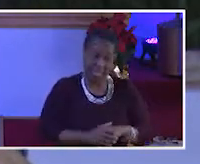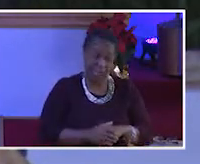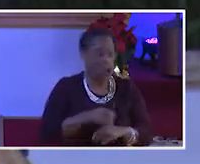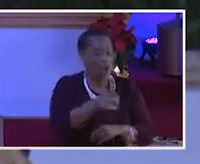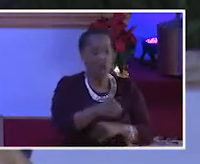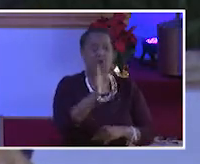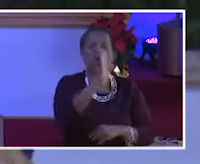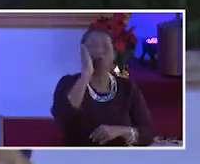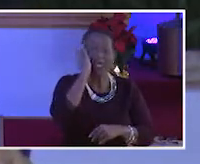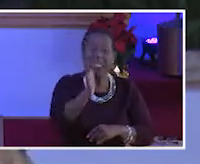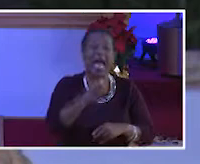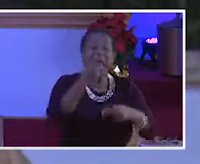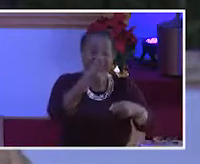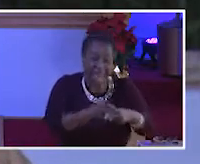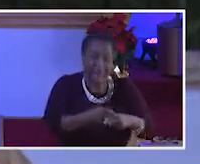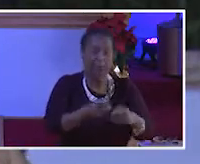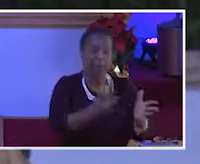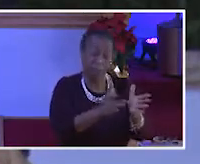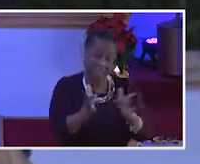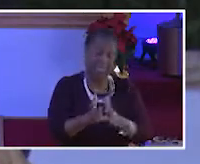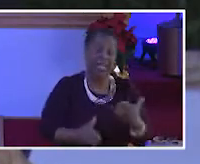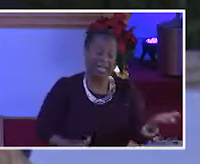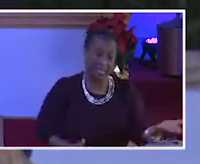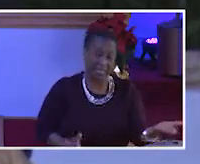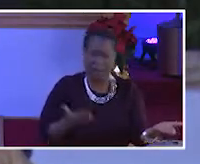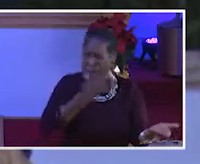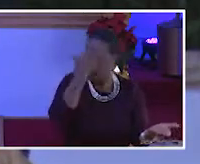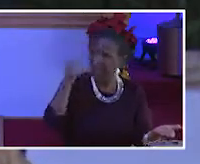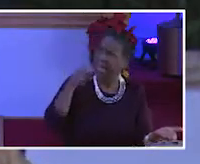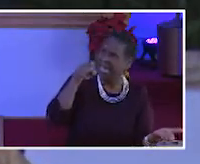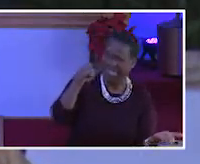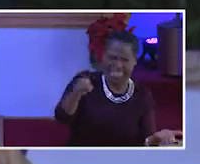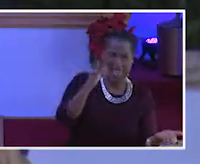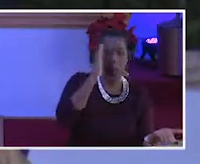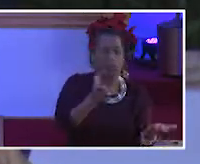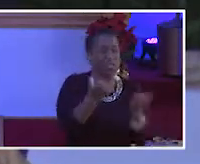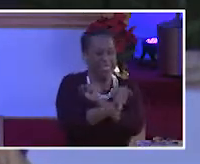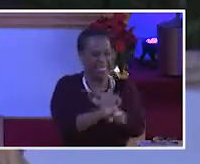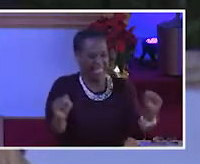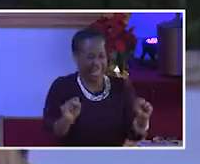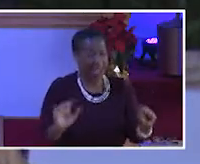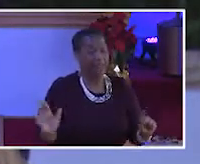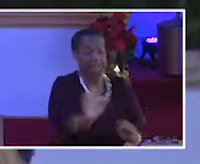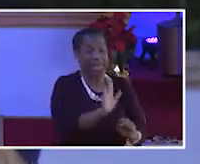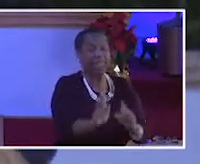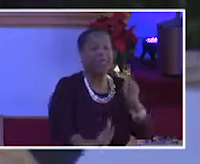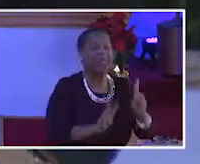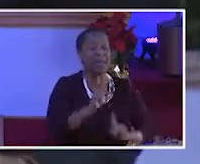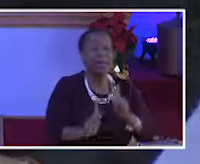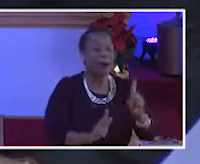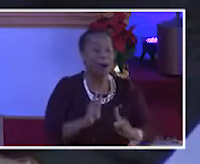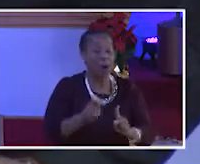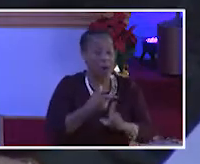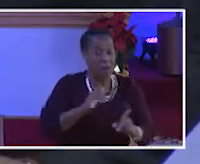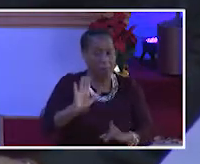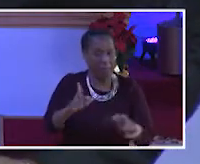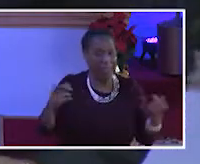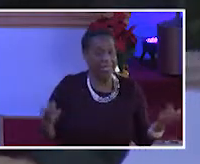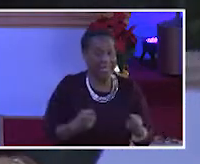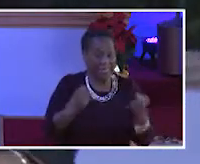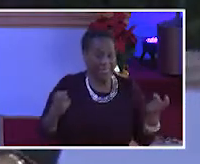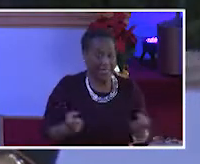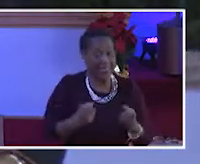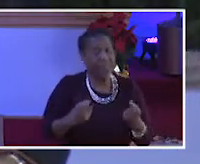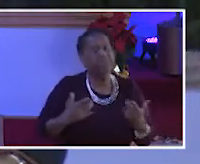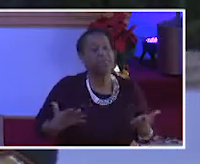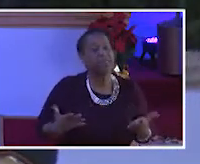shall name him Jesus, for he shall save his people from their sins. In